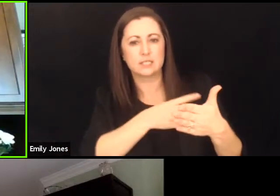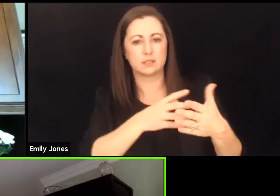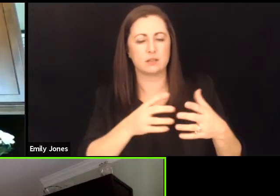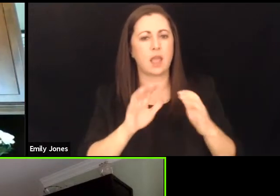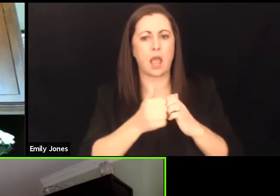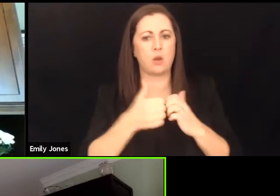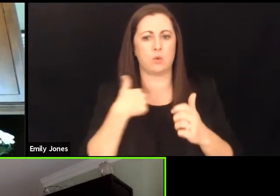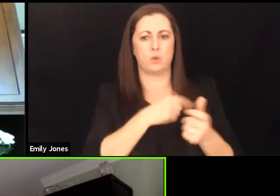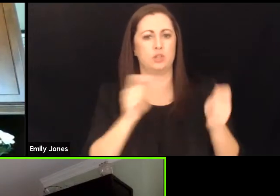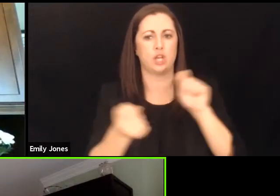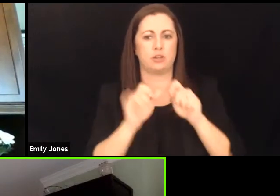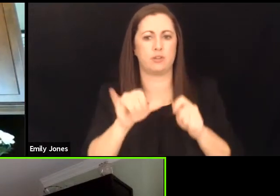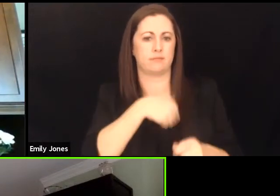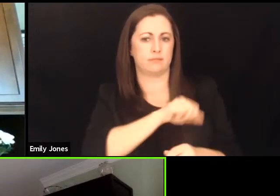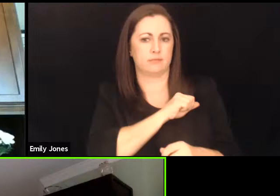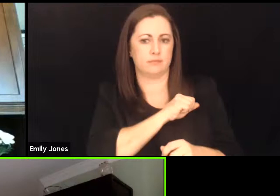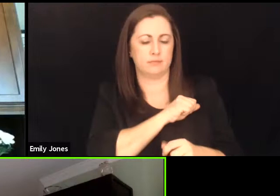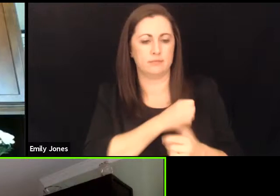Well,